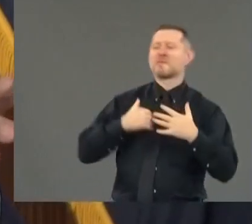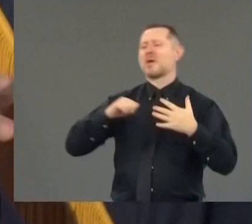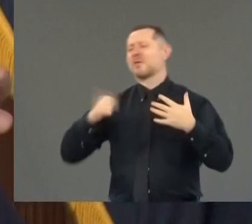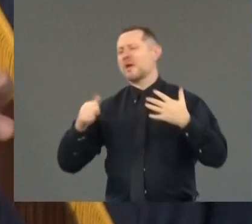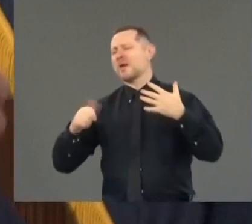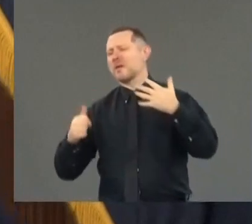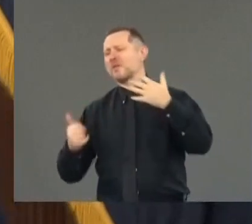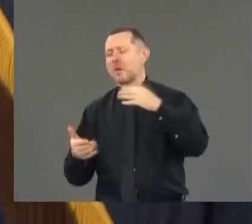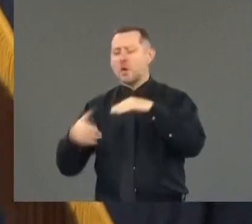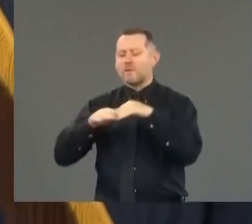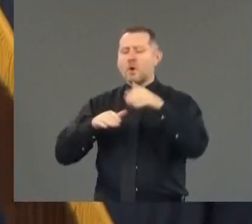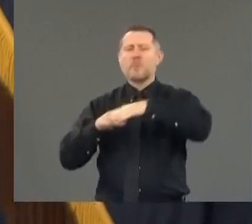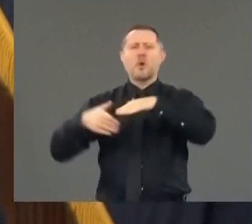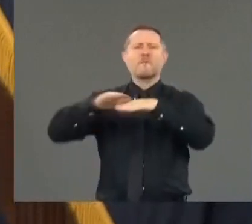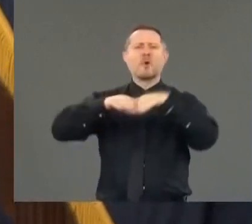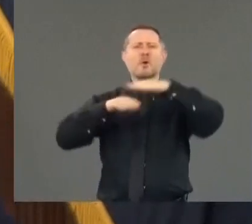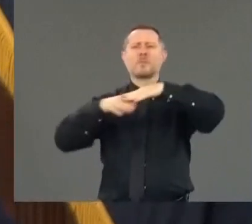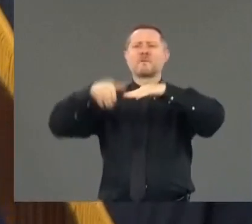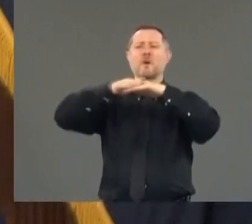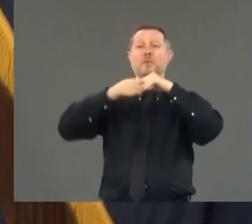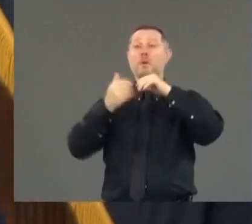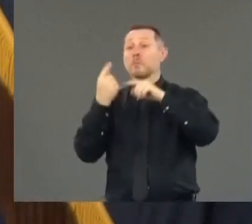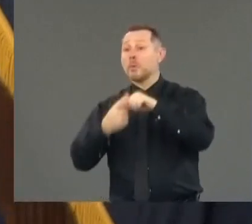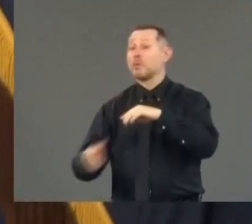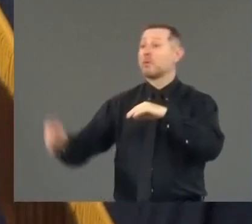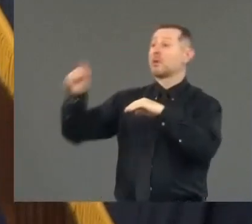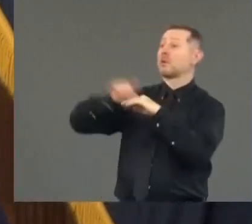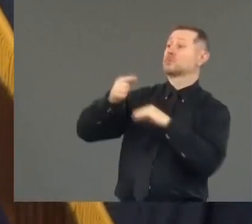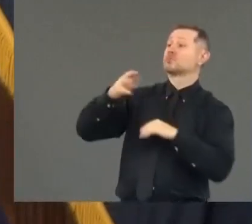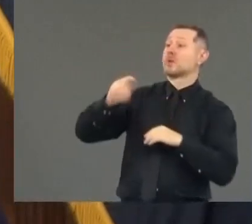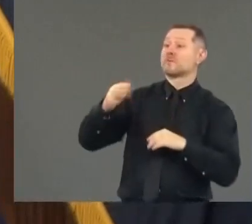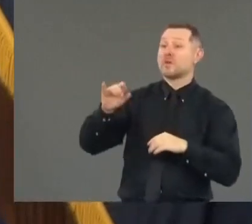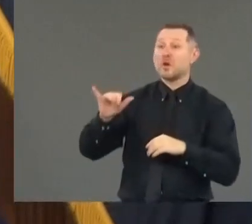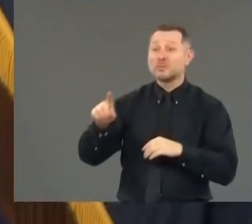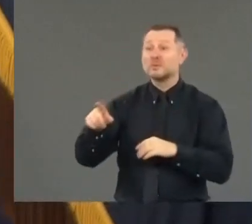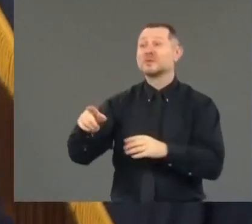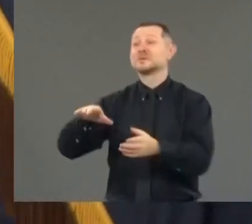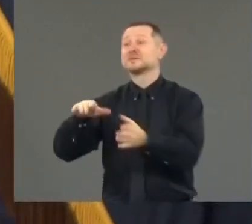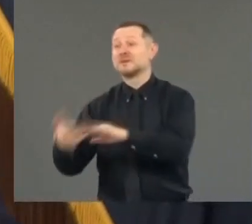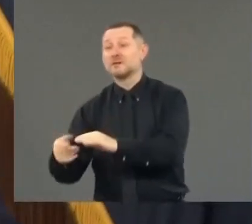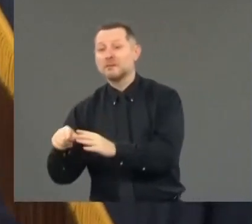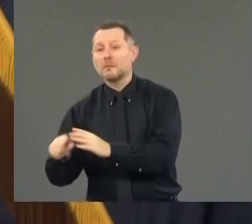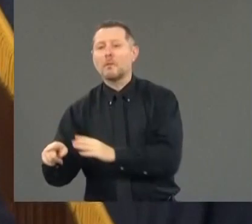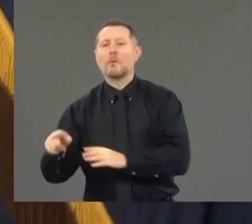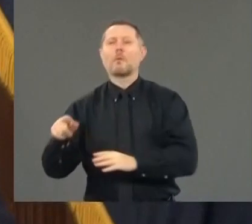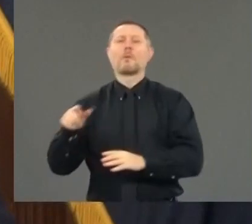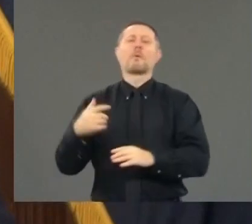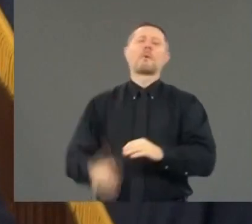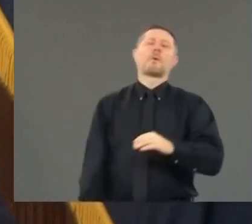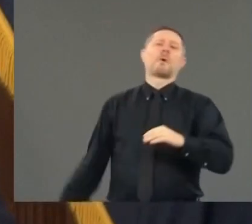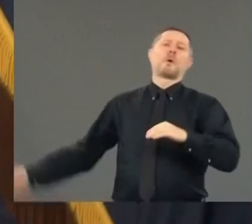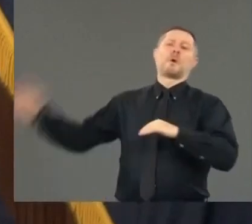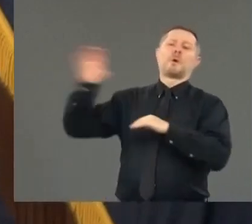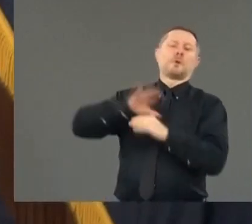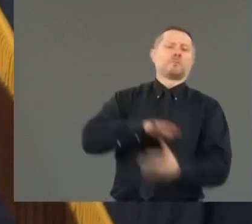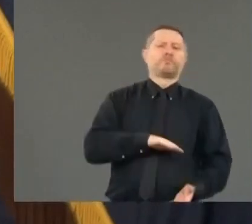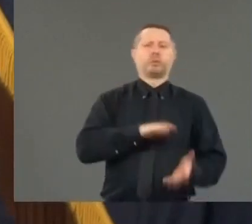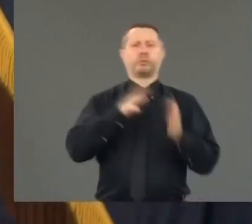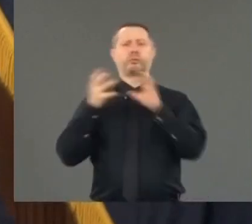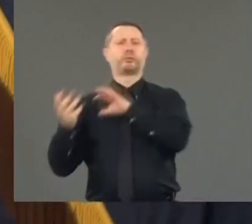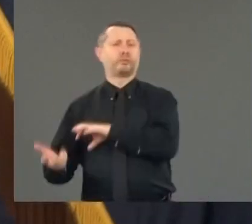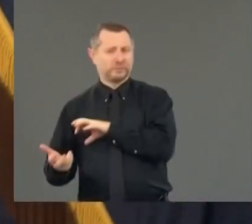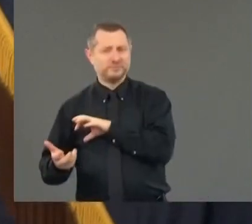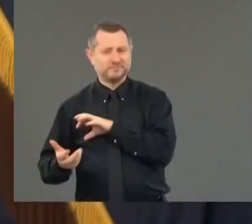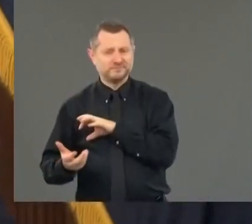George Floyd killing as an accelerant to an already highly stressful situation? More sophisticated minds